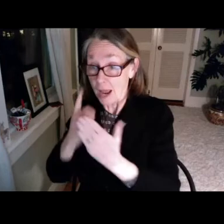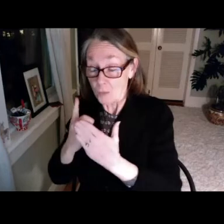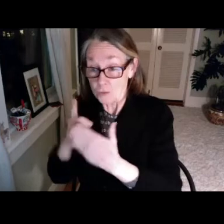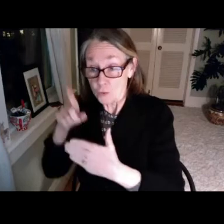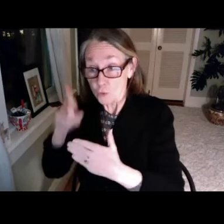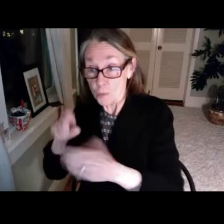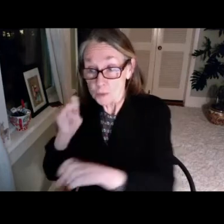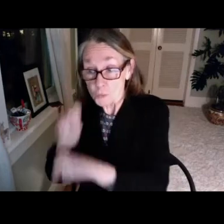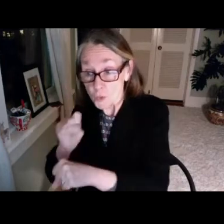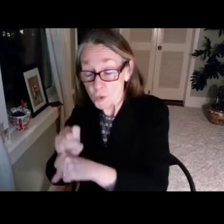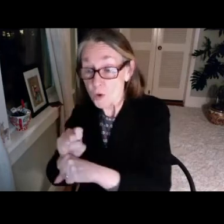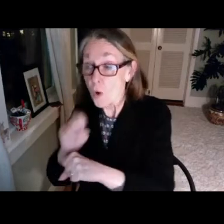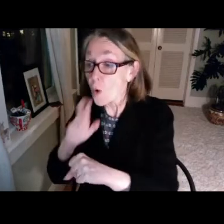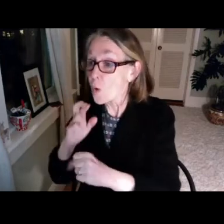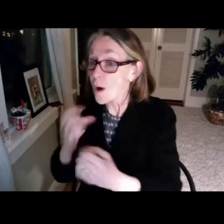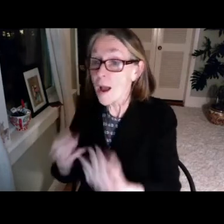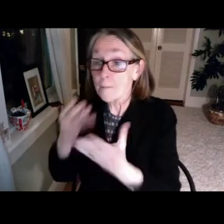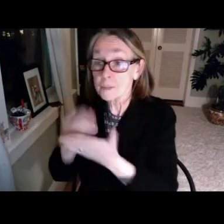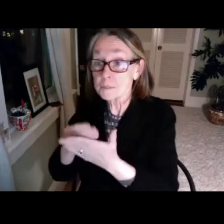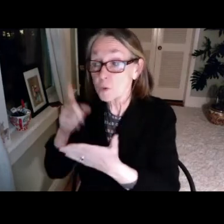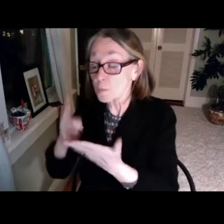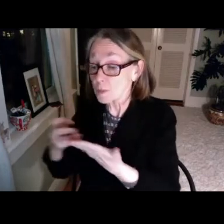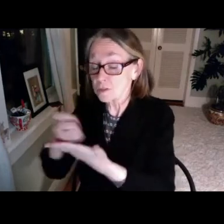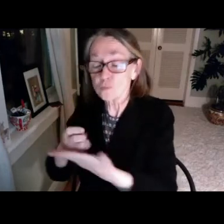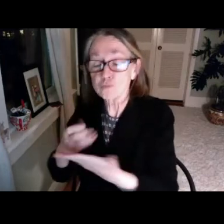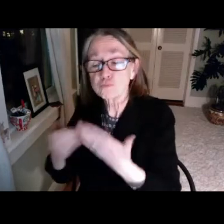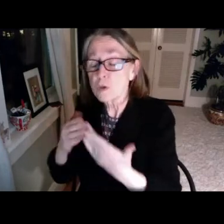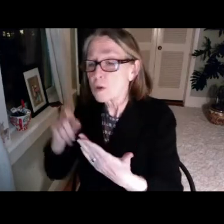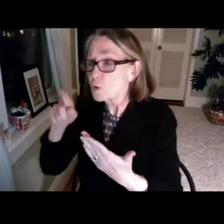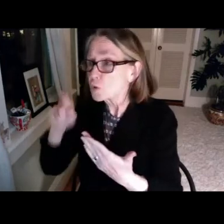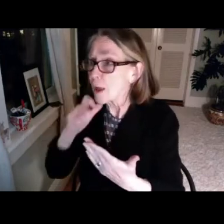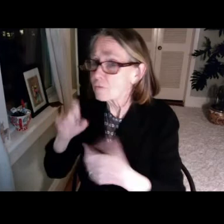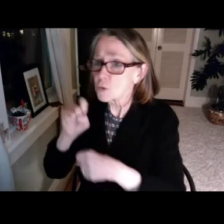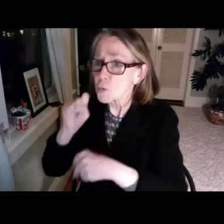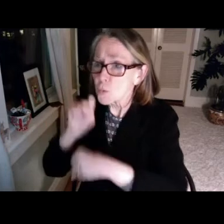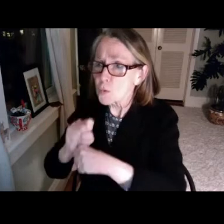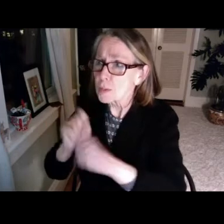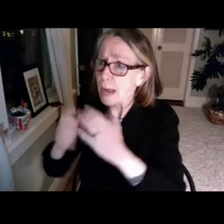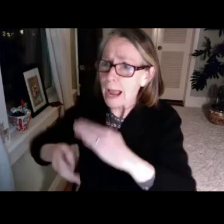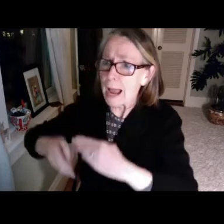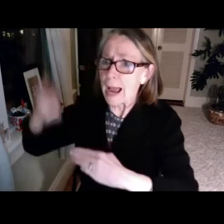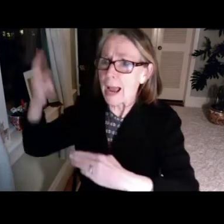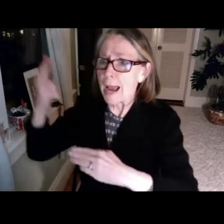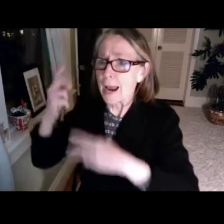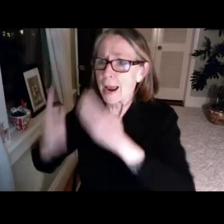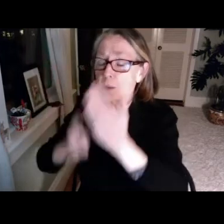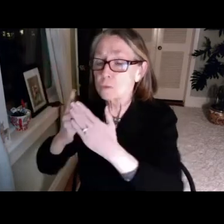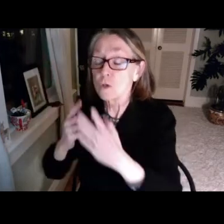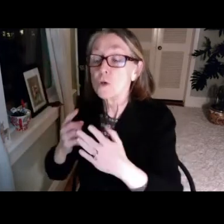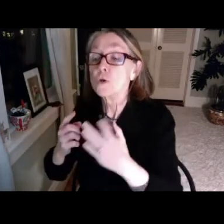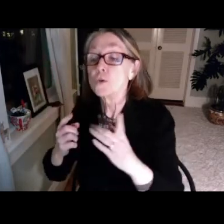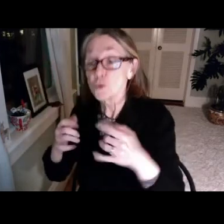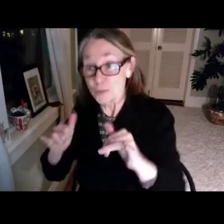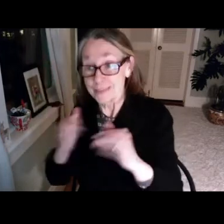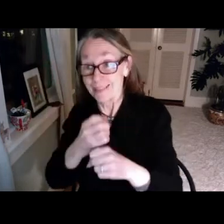meet. And so you don't have to work a certain number of hours to qualify. But